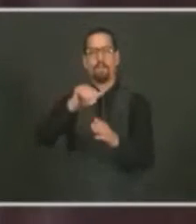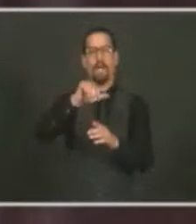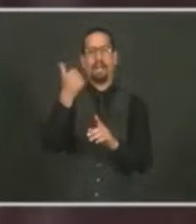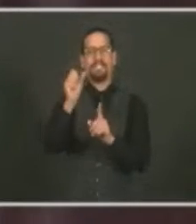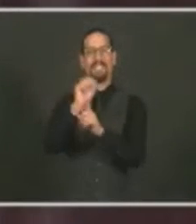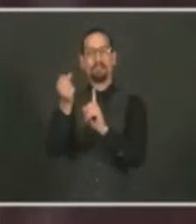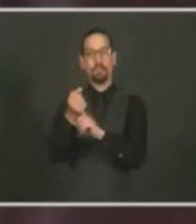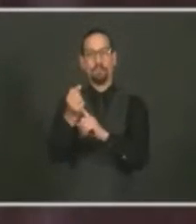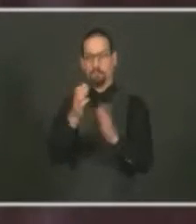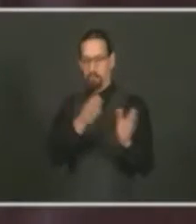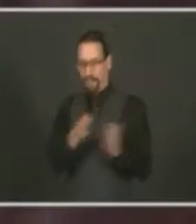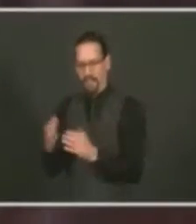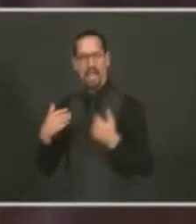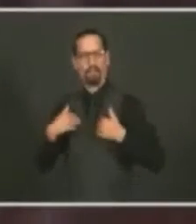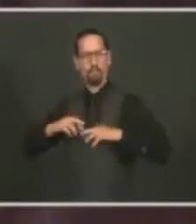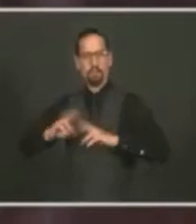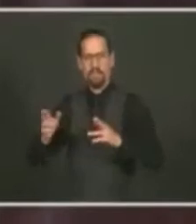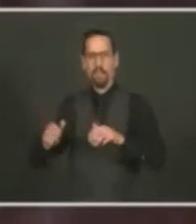with